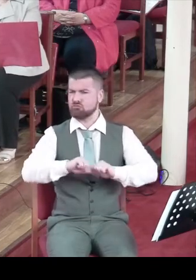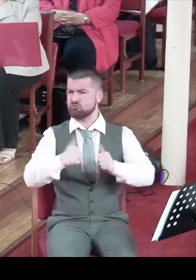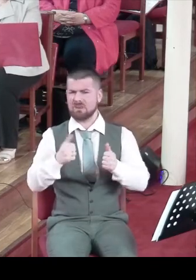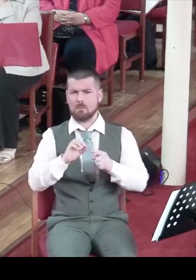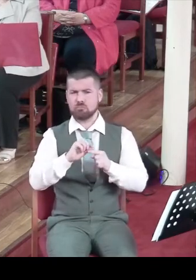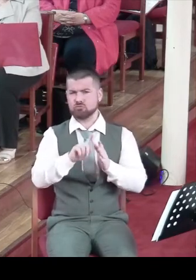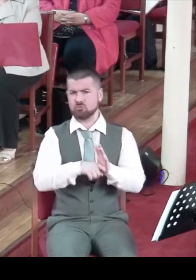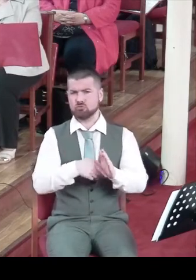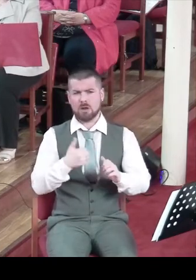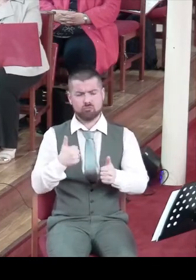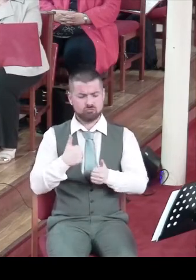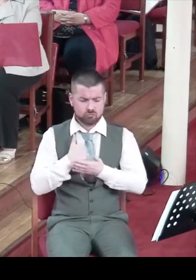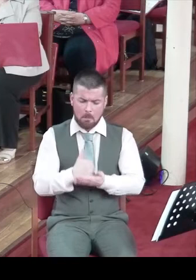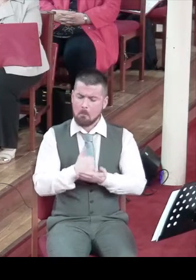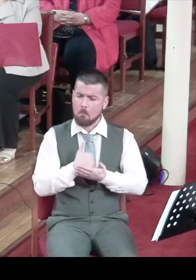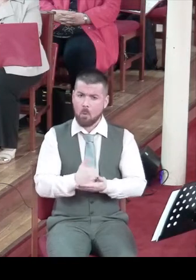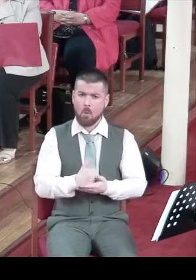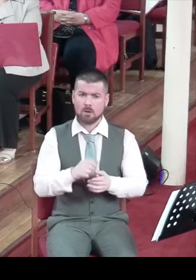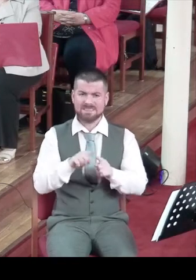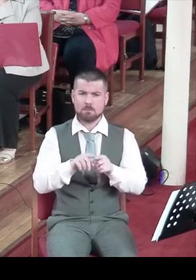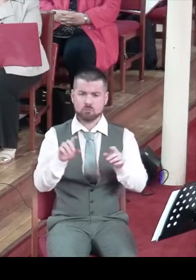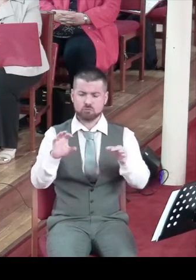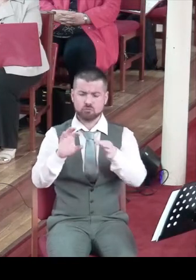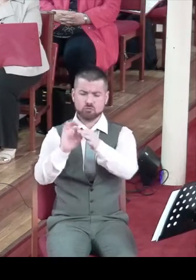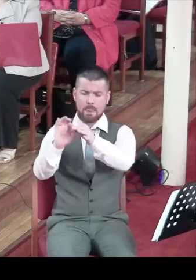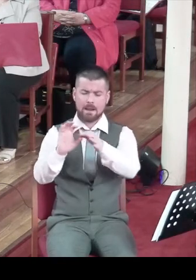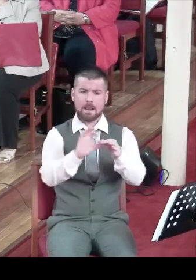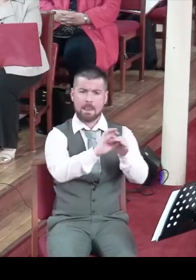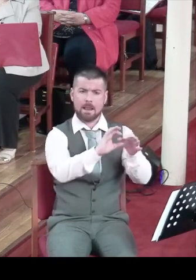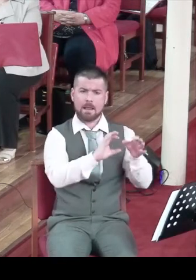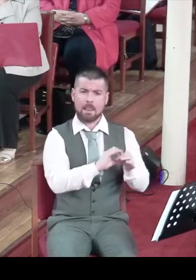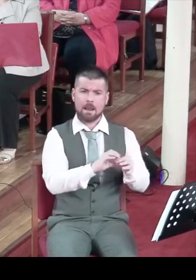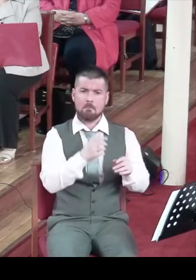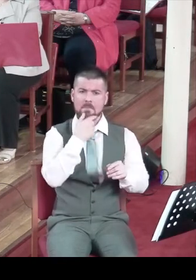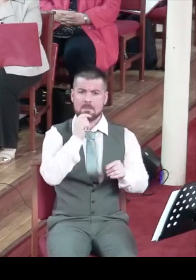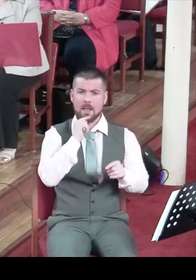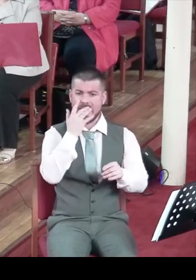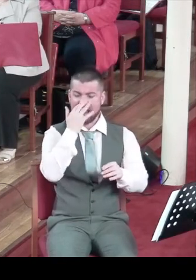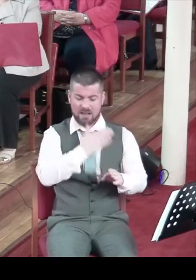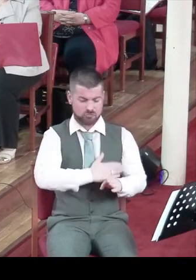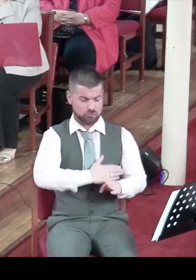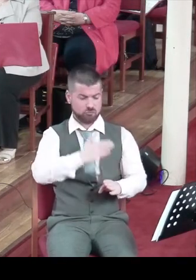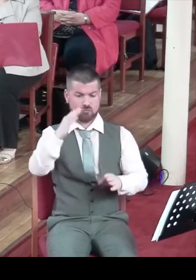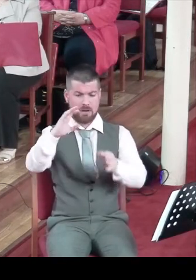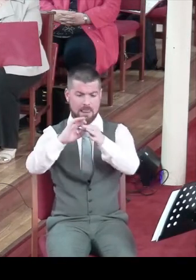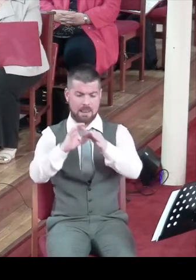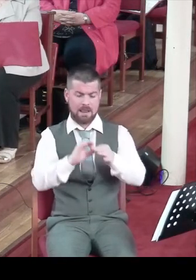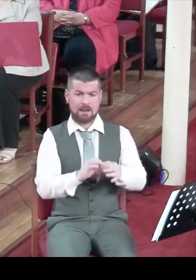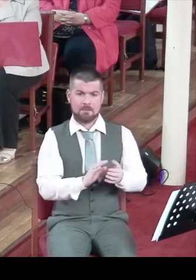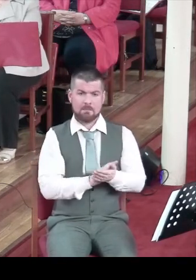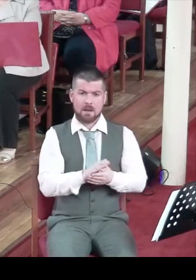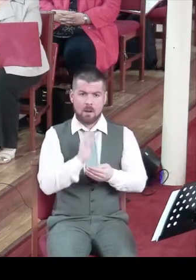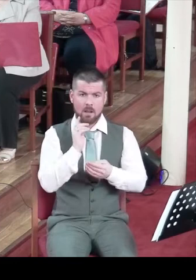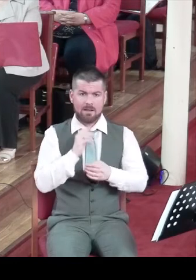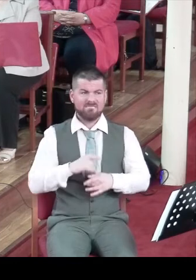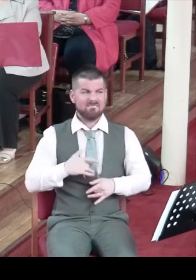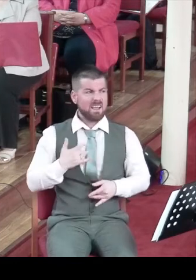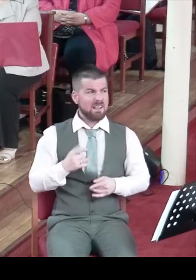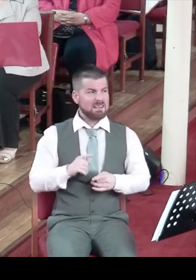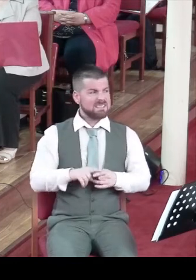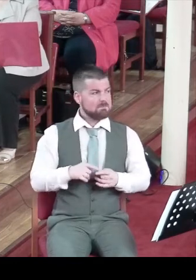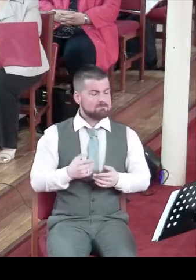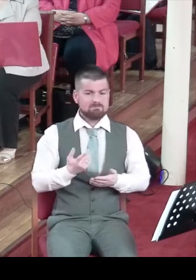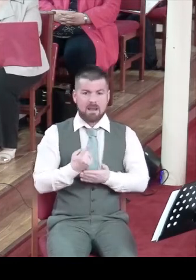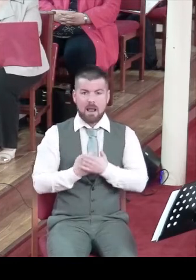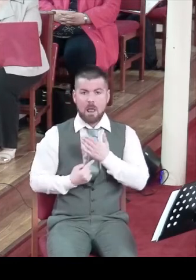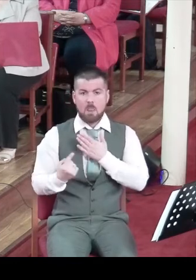to be supporting, joining up the dots, enabling people of all ages to overcome loneliness and